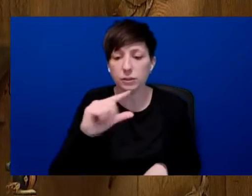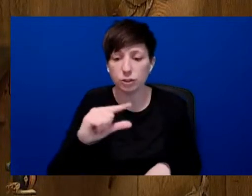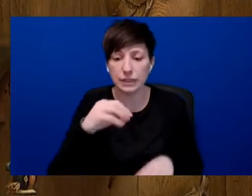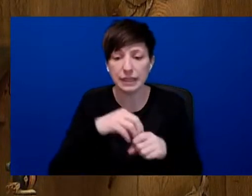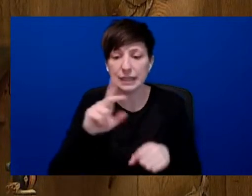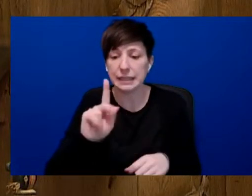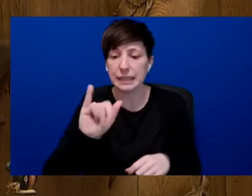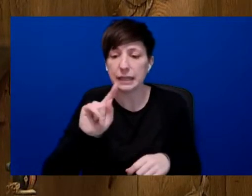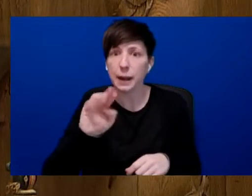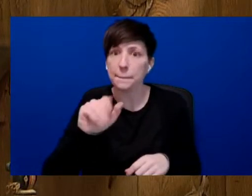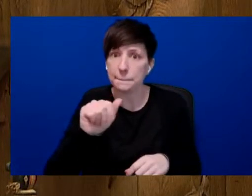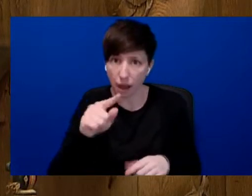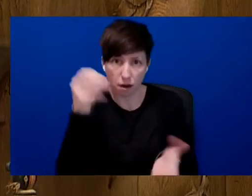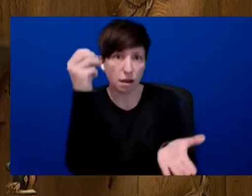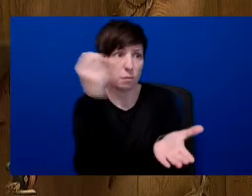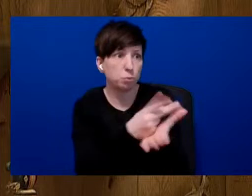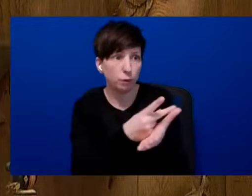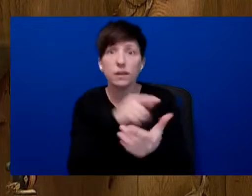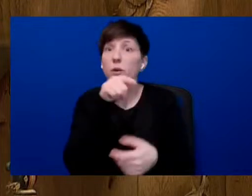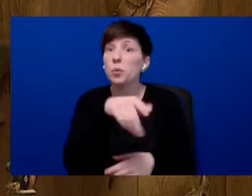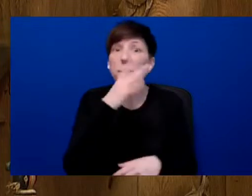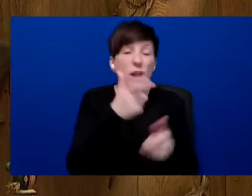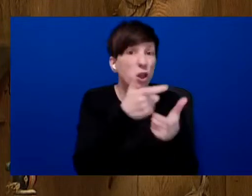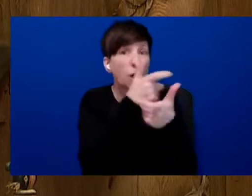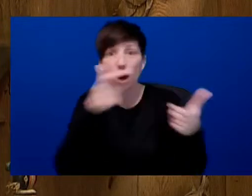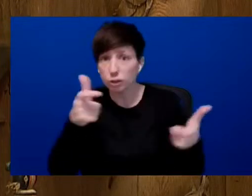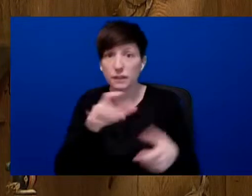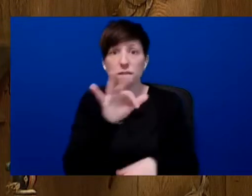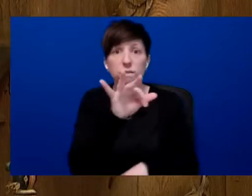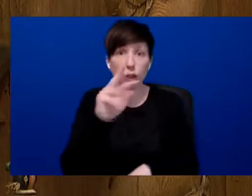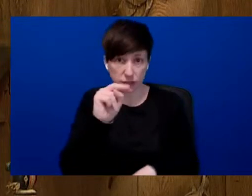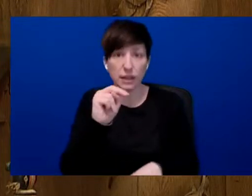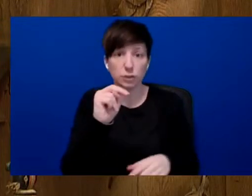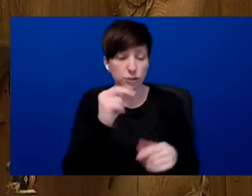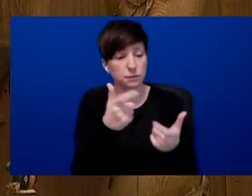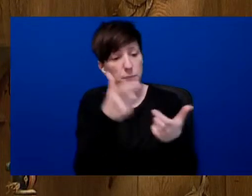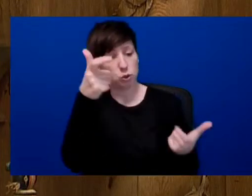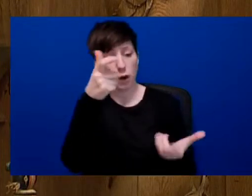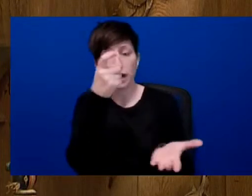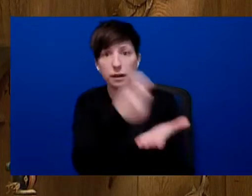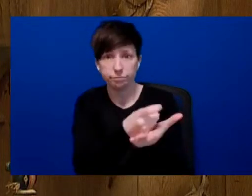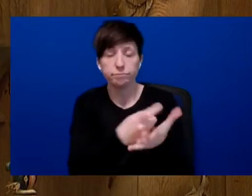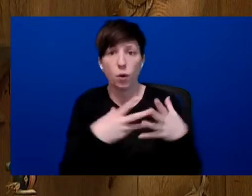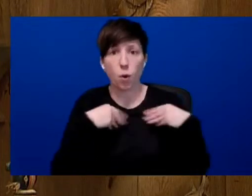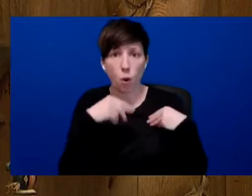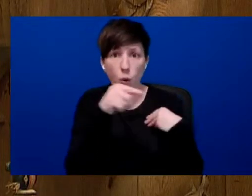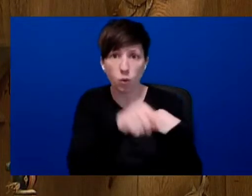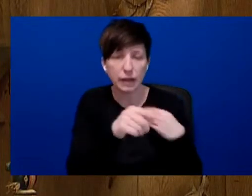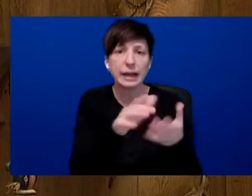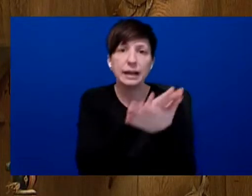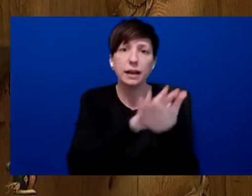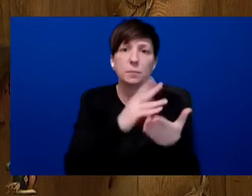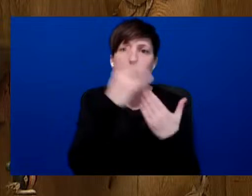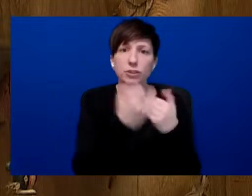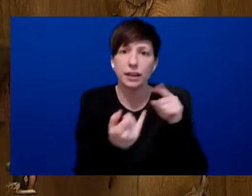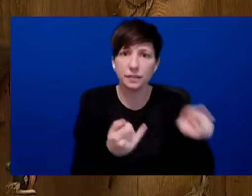the largest First Nations majority-owned energy project in the country and one of the cleanest liquefied natural gas facilities